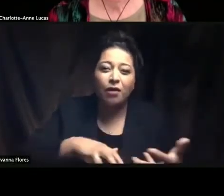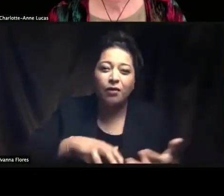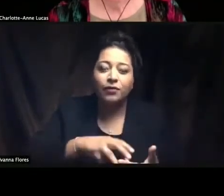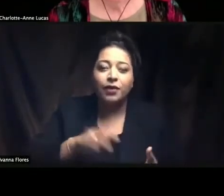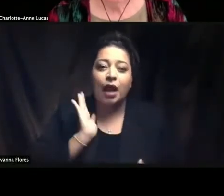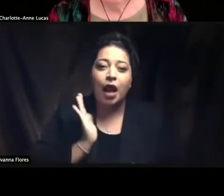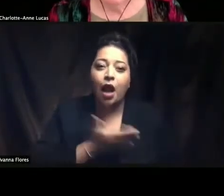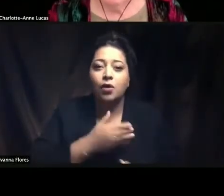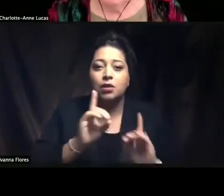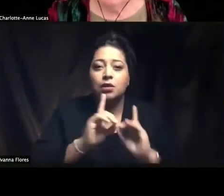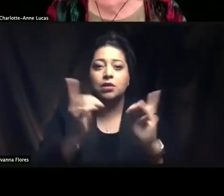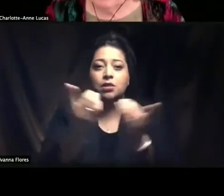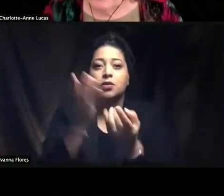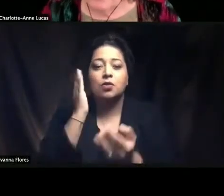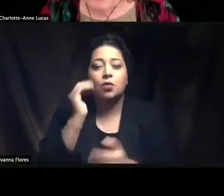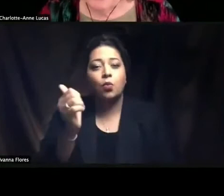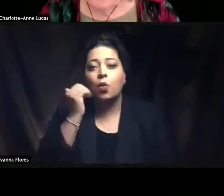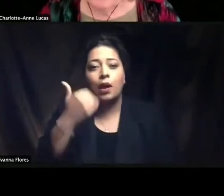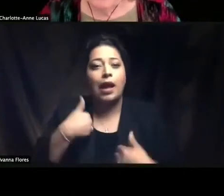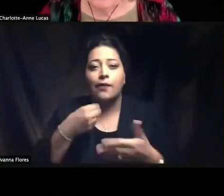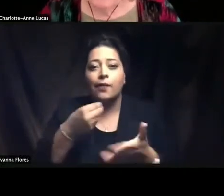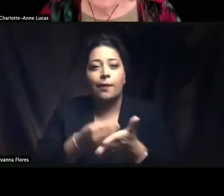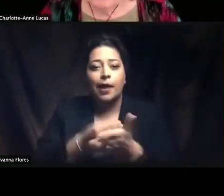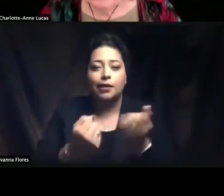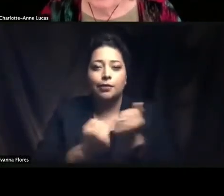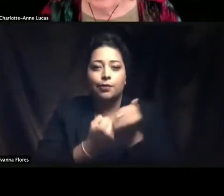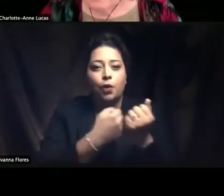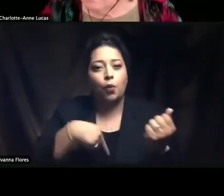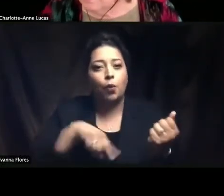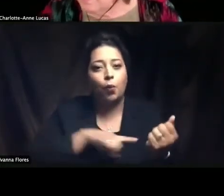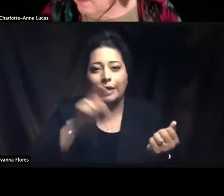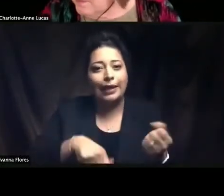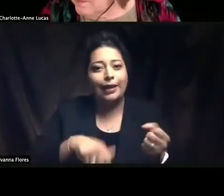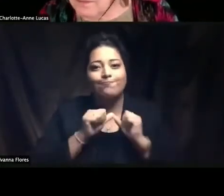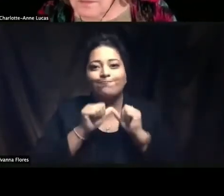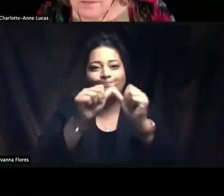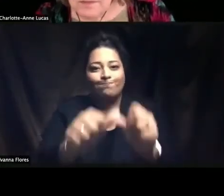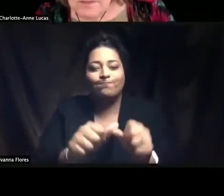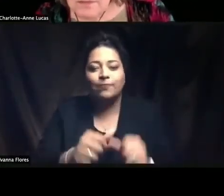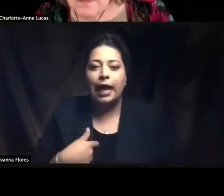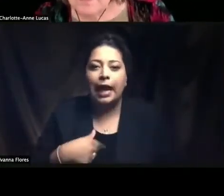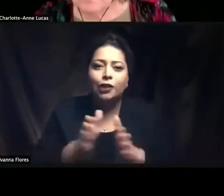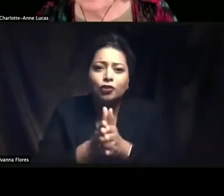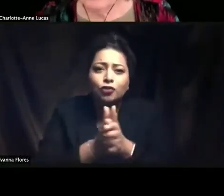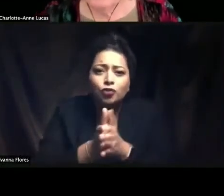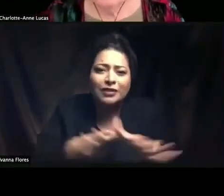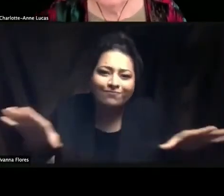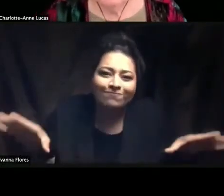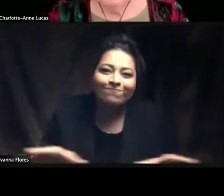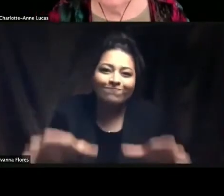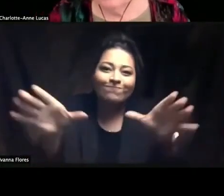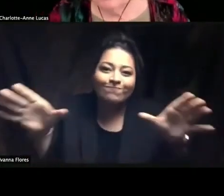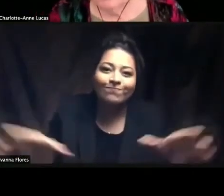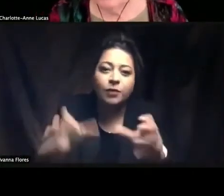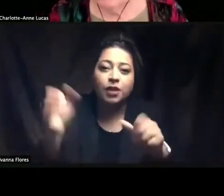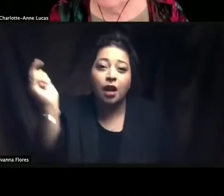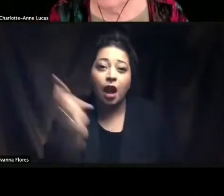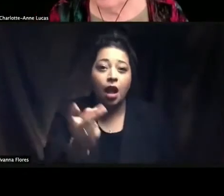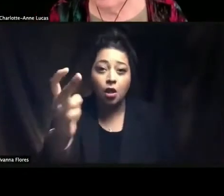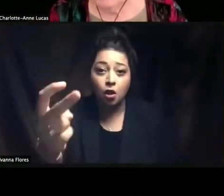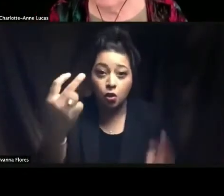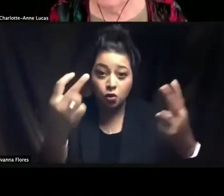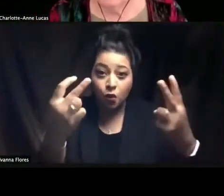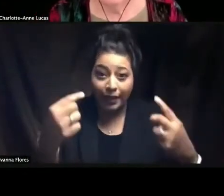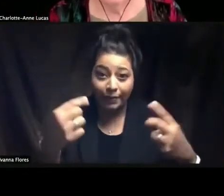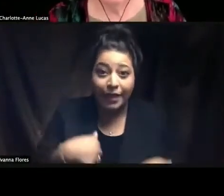going to continue not to have the funds that we need to move forward. So again, I encourage everyone that is here looking and viewing